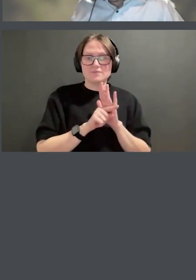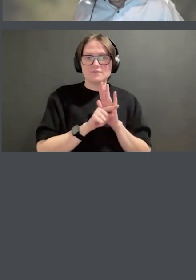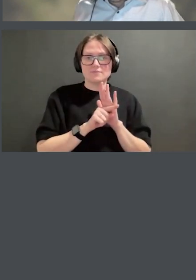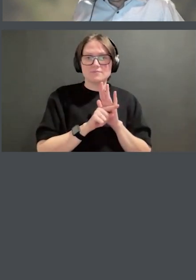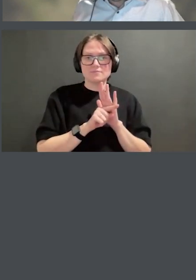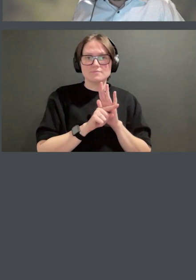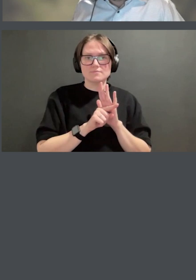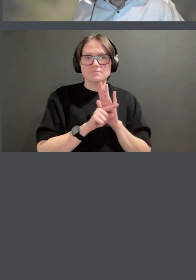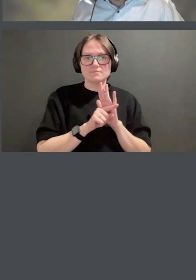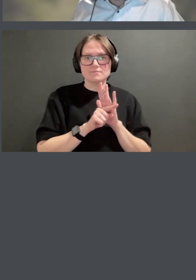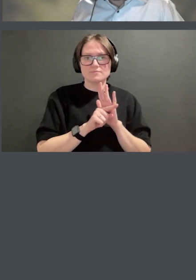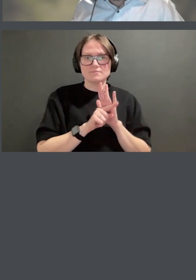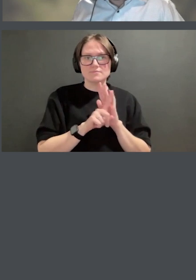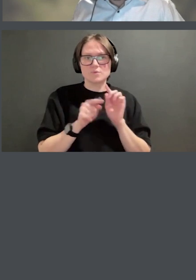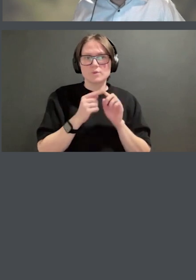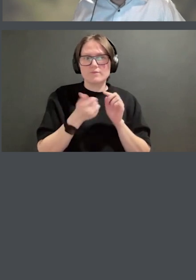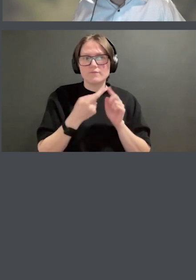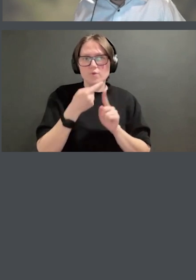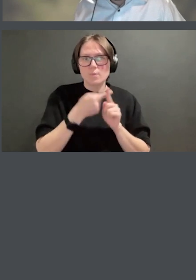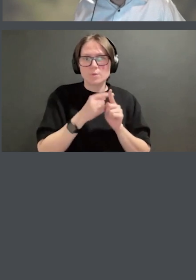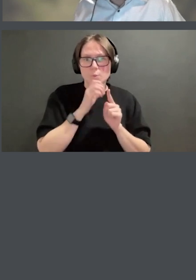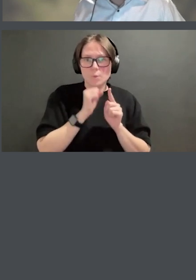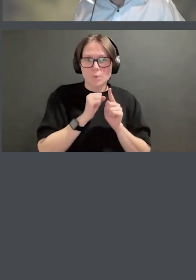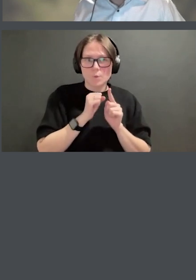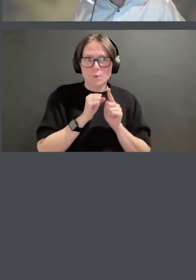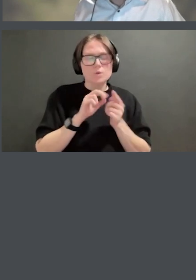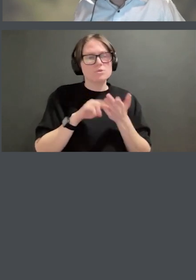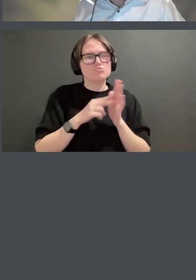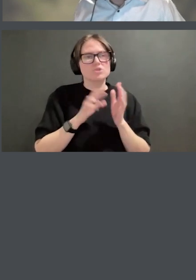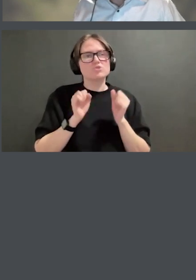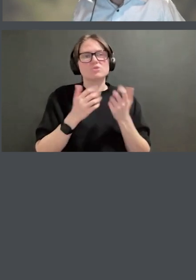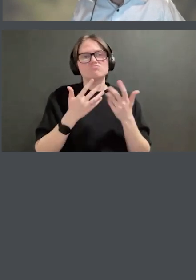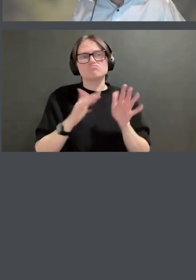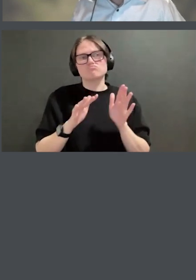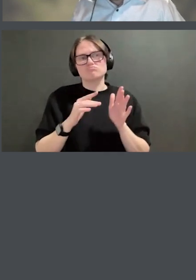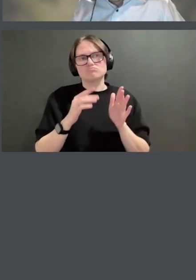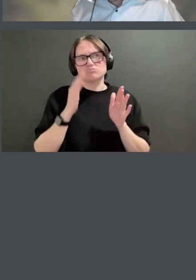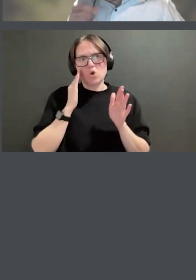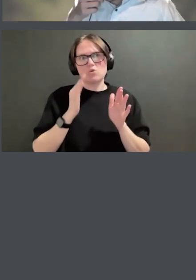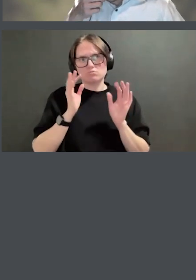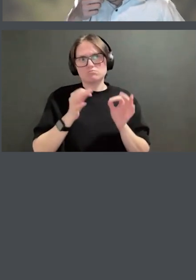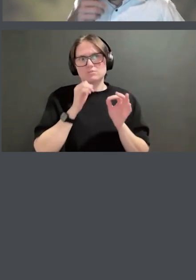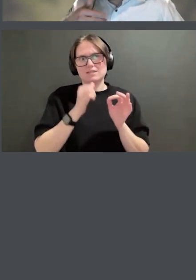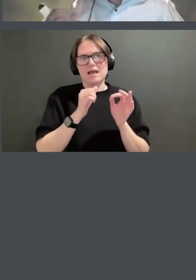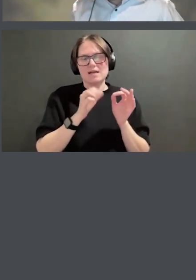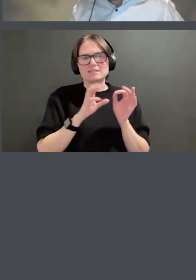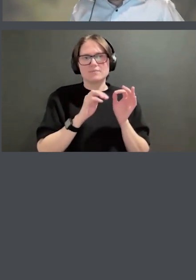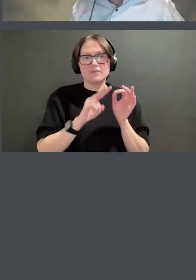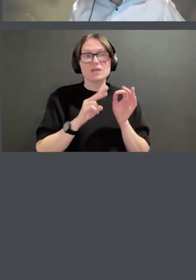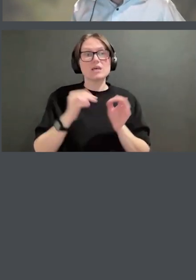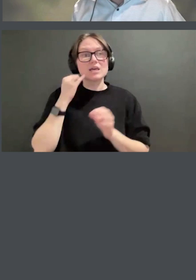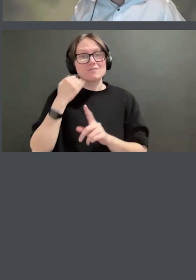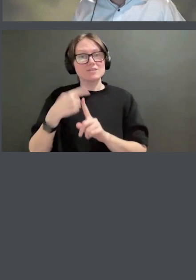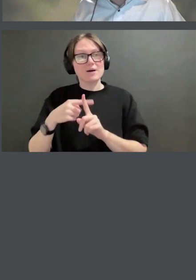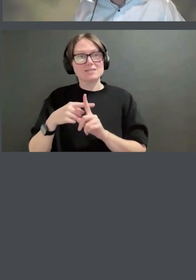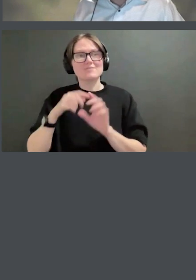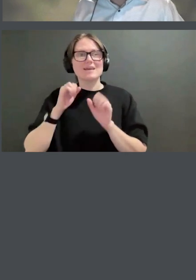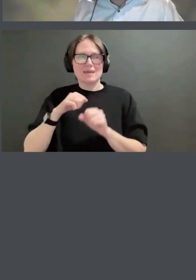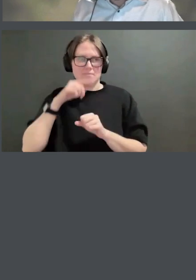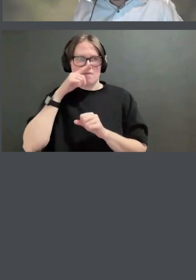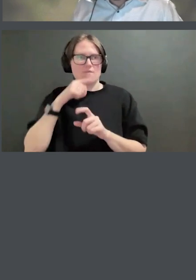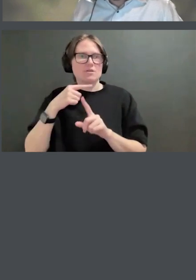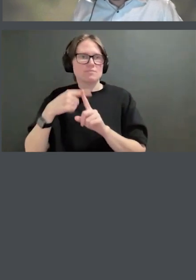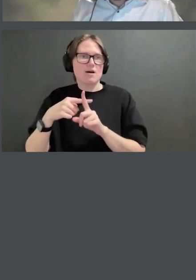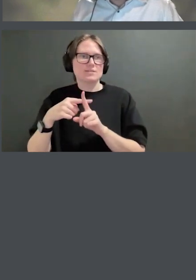they're a few months old, you can essentially rule out congenital CMV. If they're positive, it could be a false positive because they could